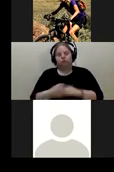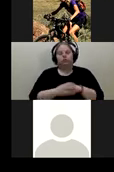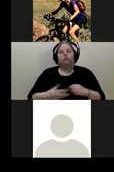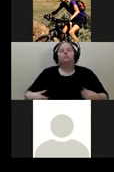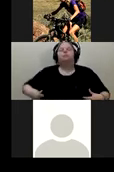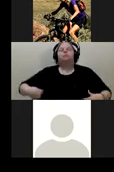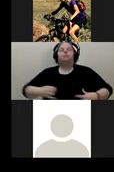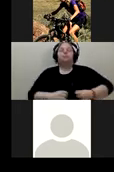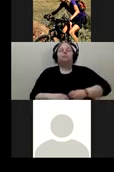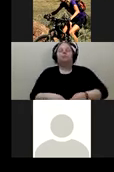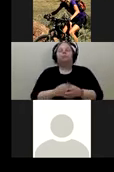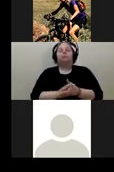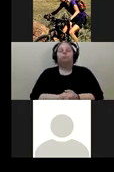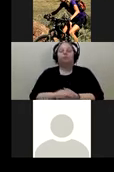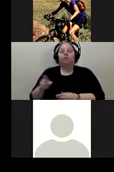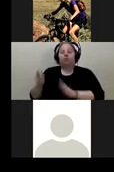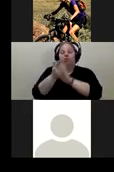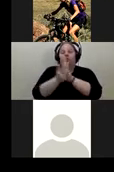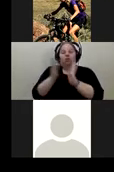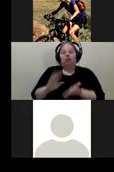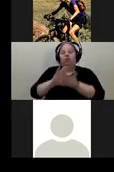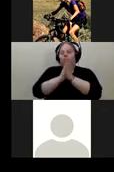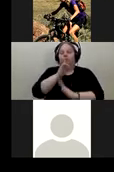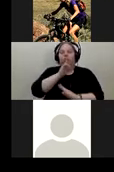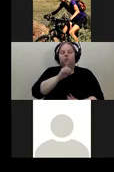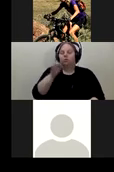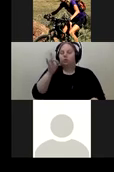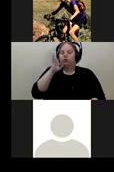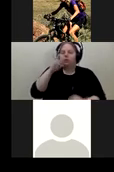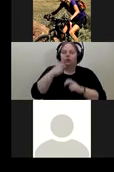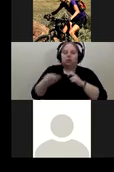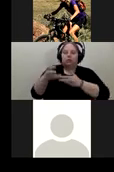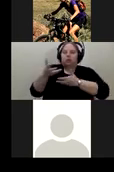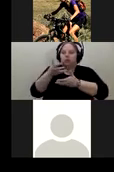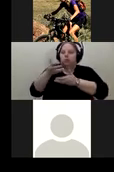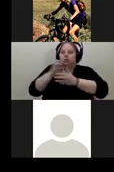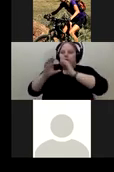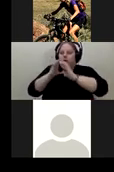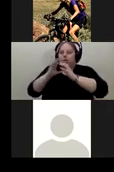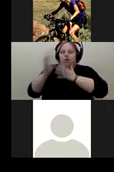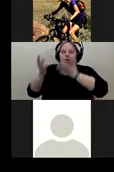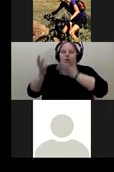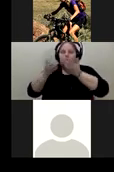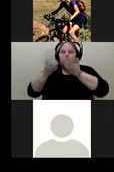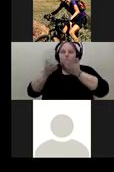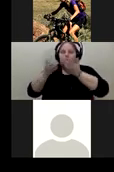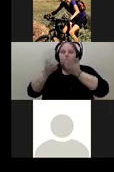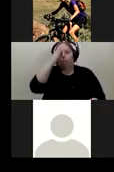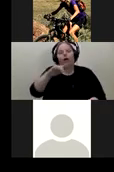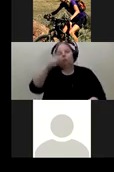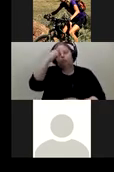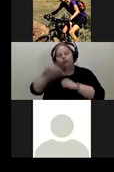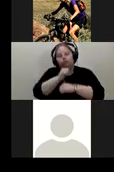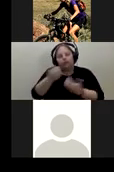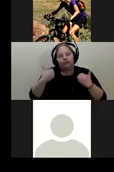and he became the most irrational and difficult person to talk to because of that brain injury, right? So here